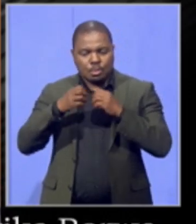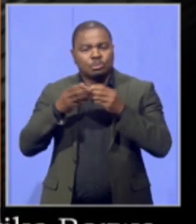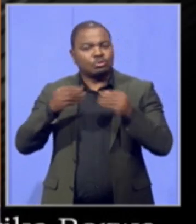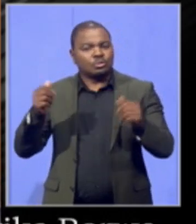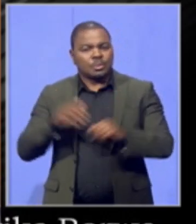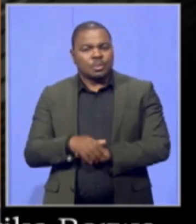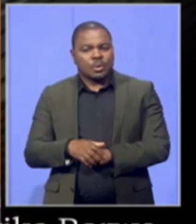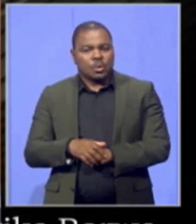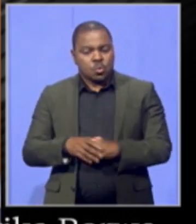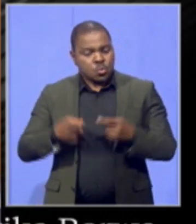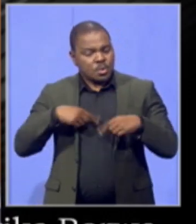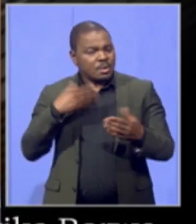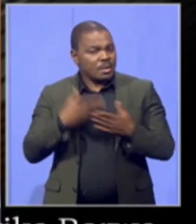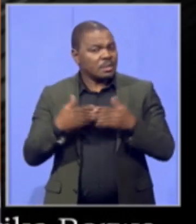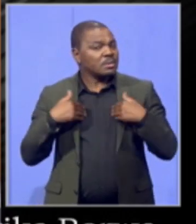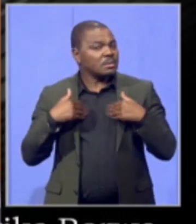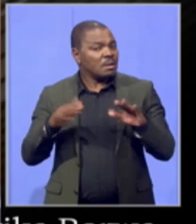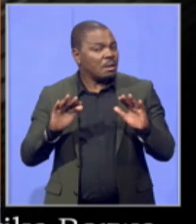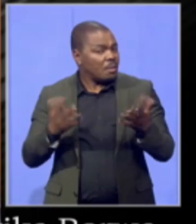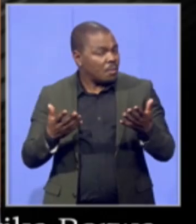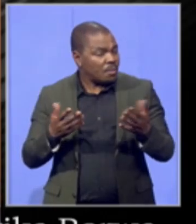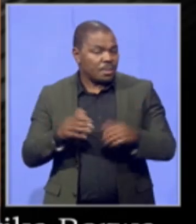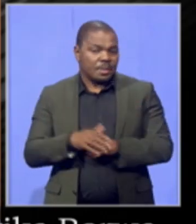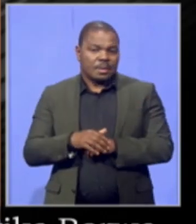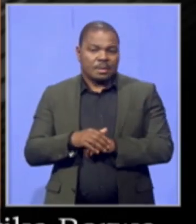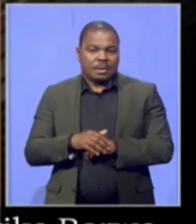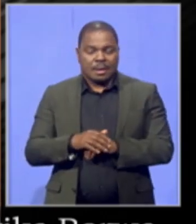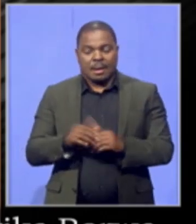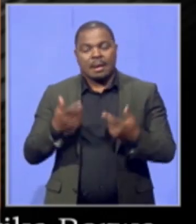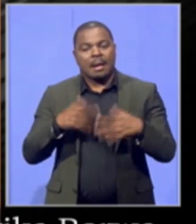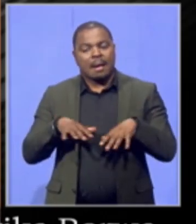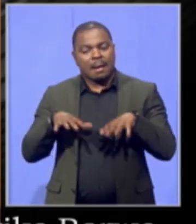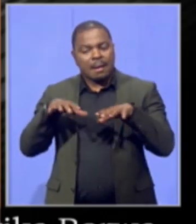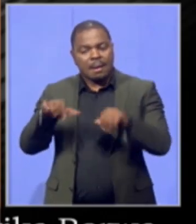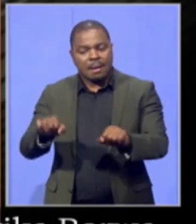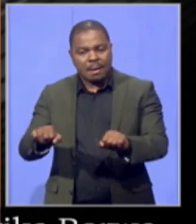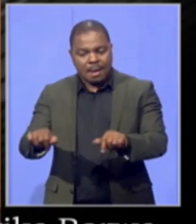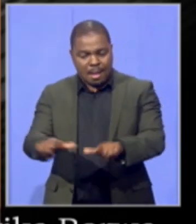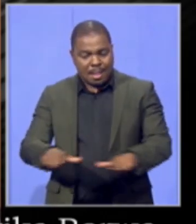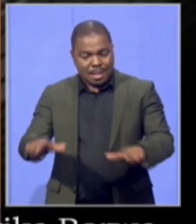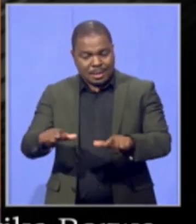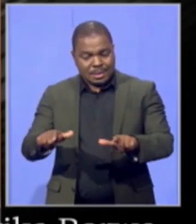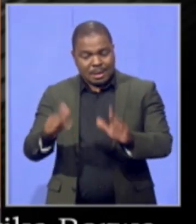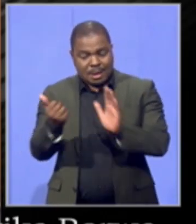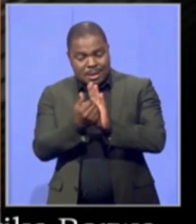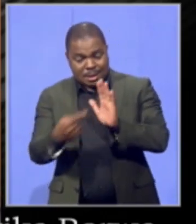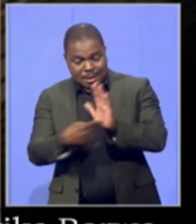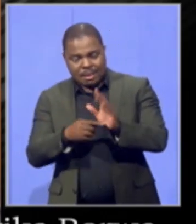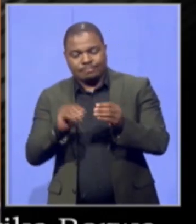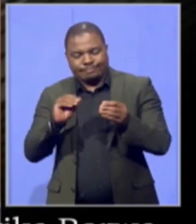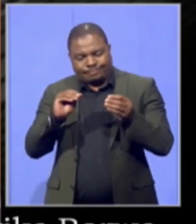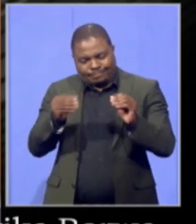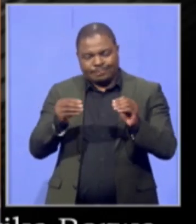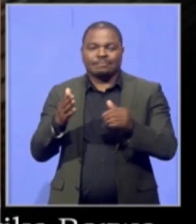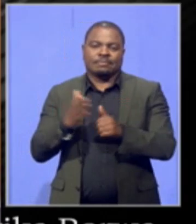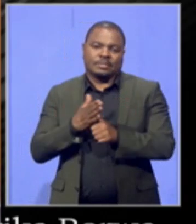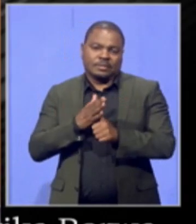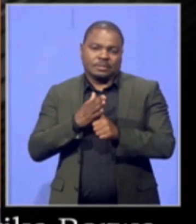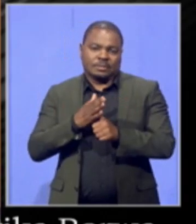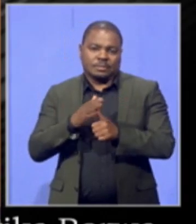We can start by amending the Expropriation Act to ensure that there